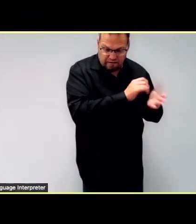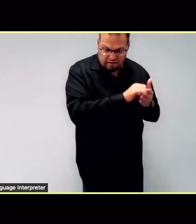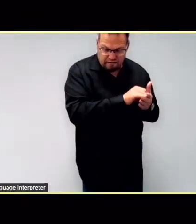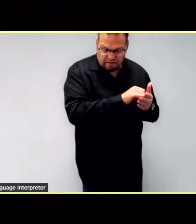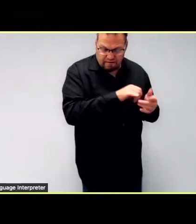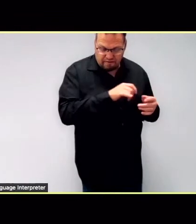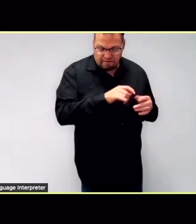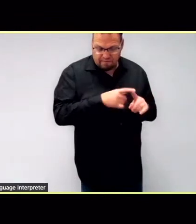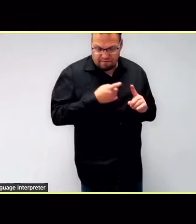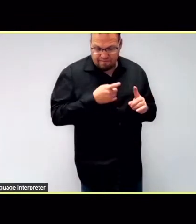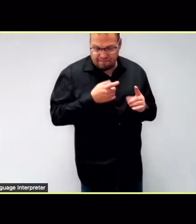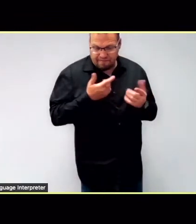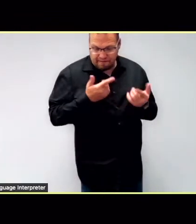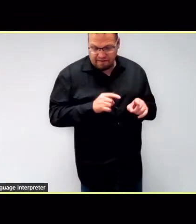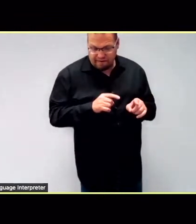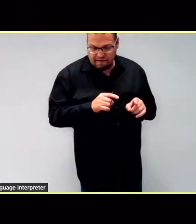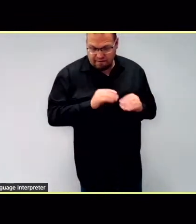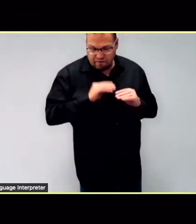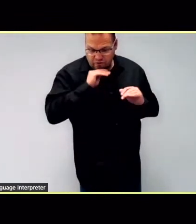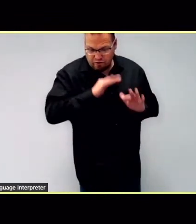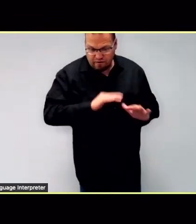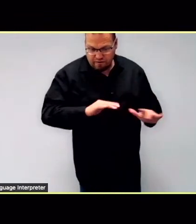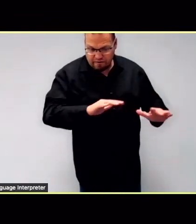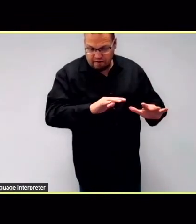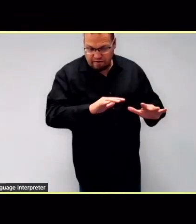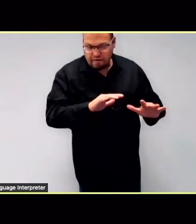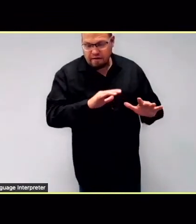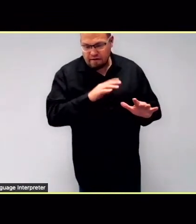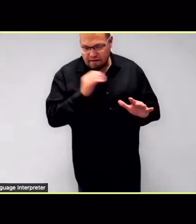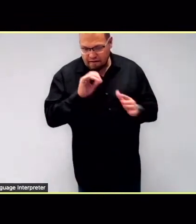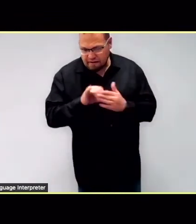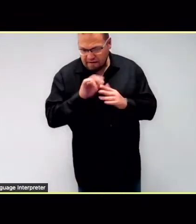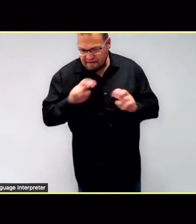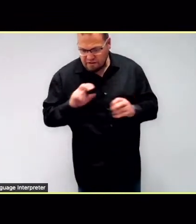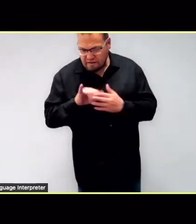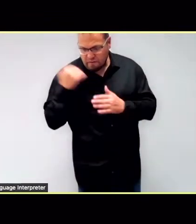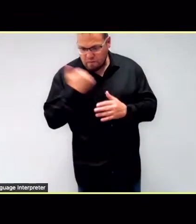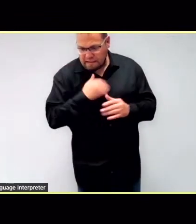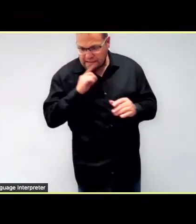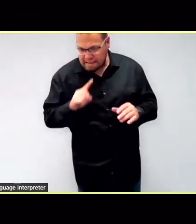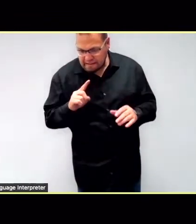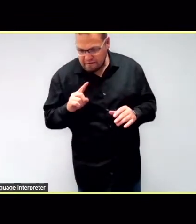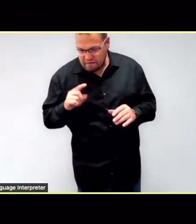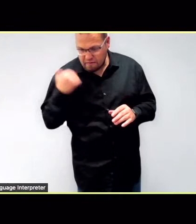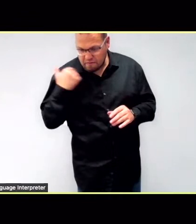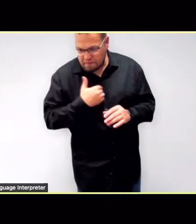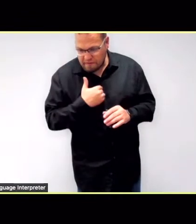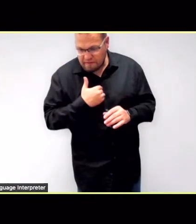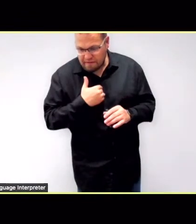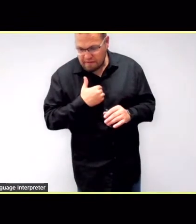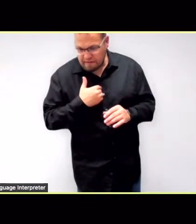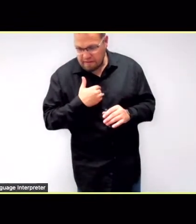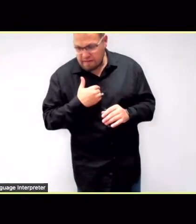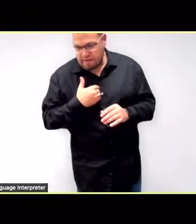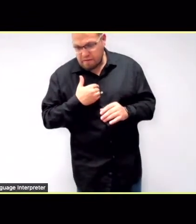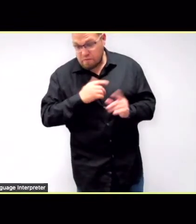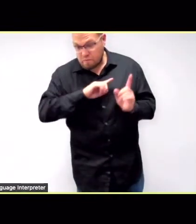conversion system like they had at this facility. And the investigation that we did immediately going off-site showed